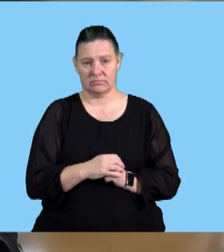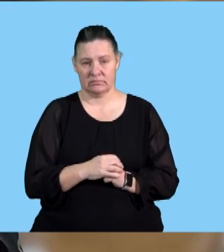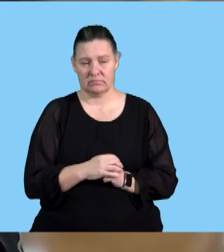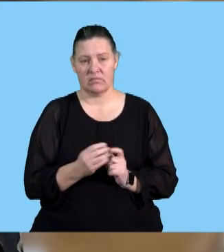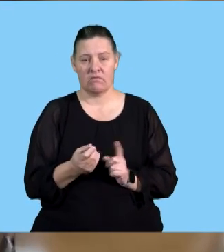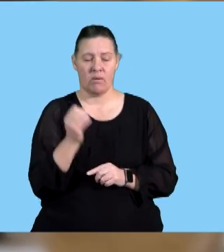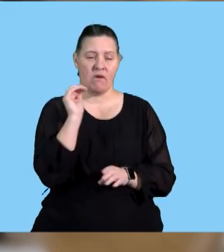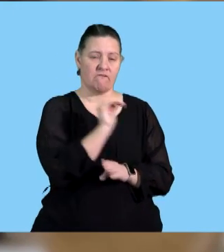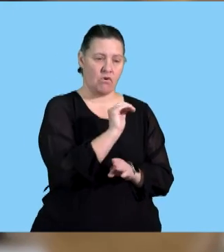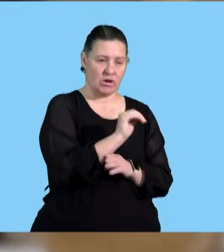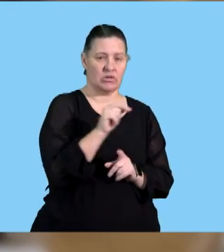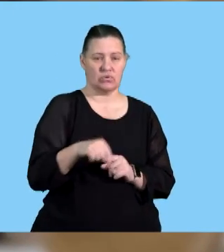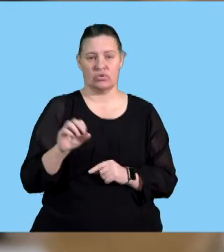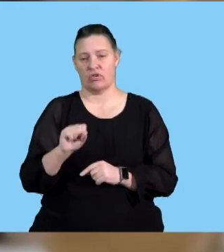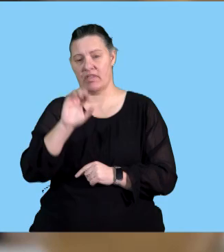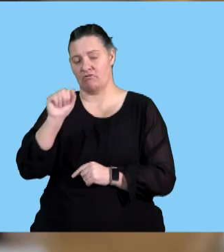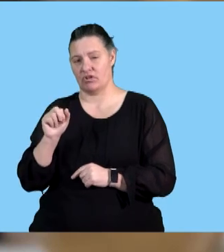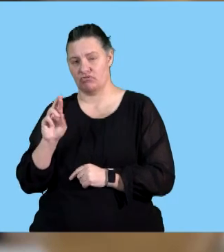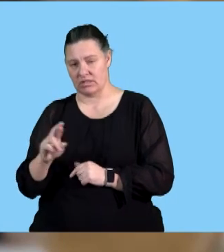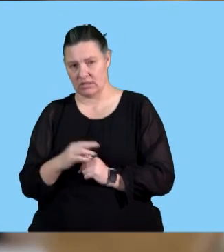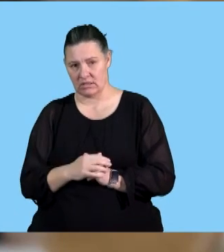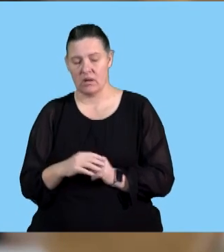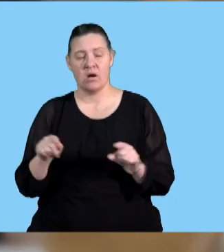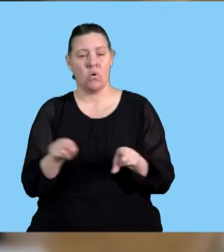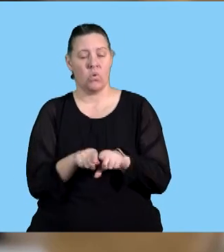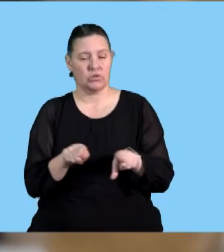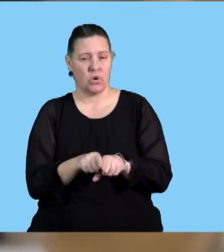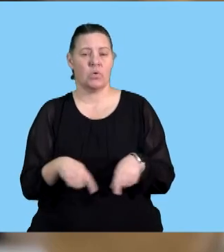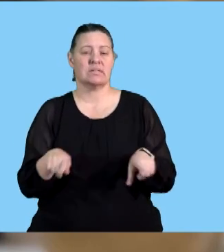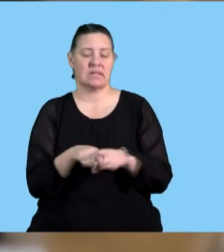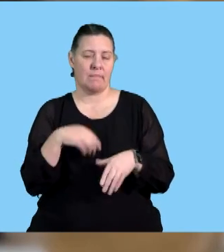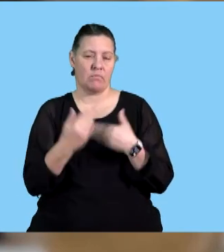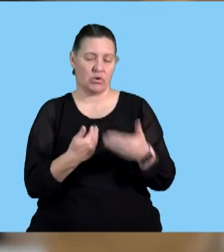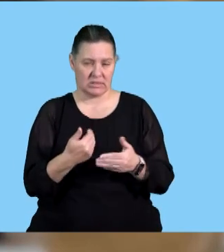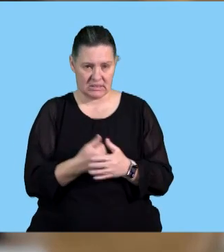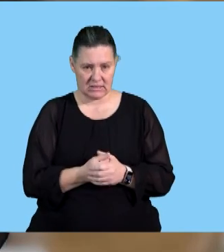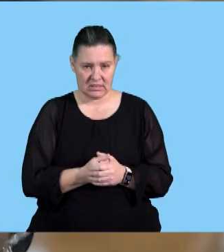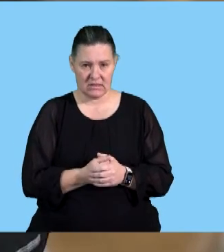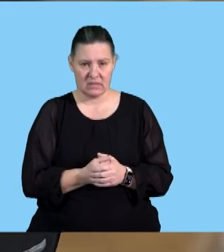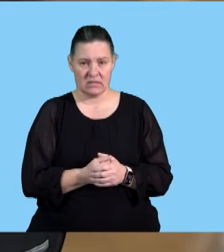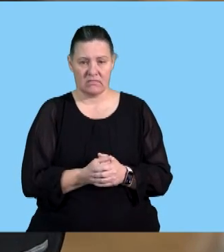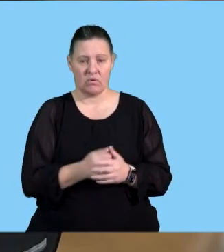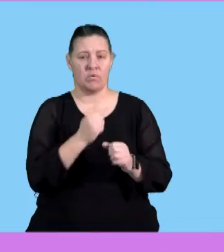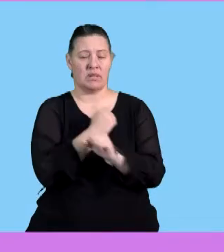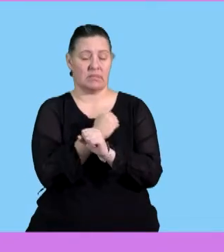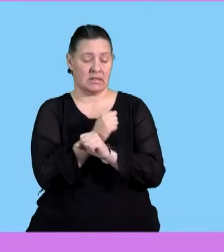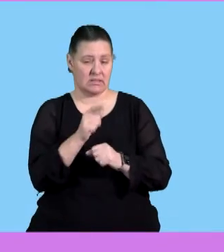are converting from a foreign currency to South African rand. We are also going to do the same procedure as